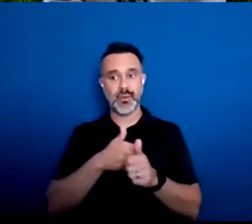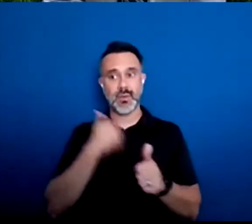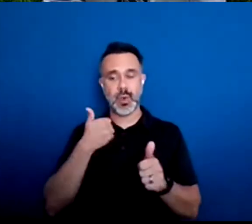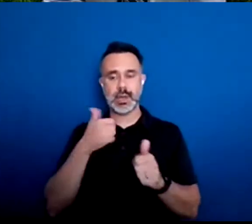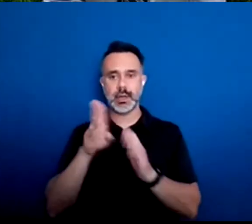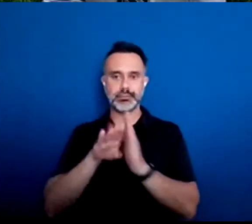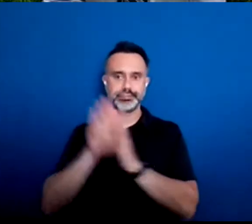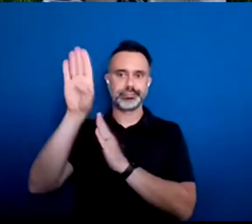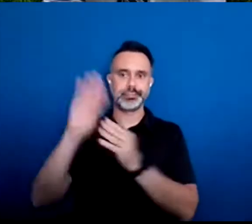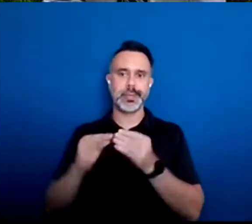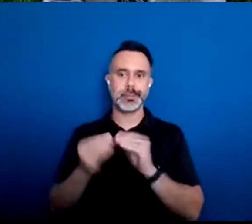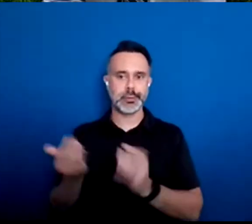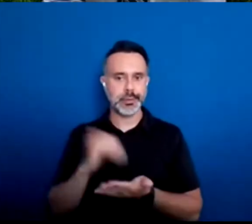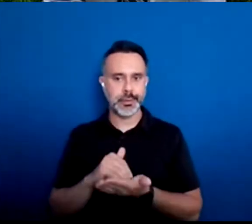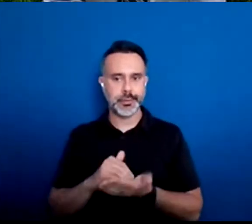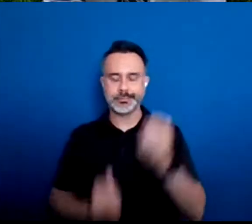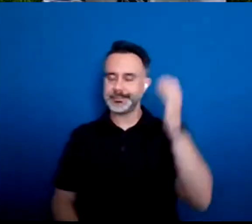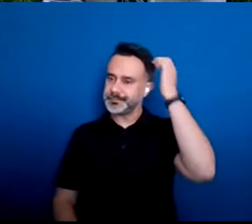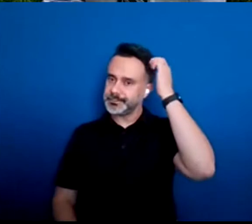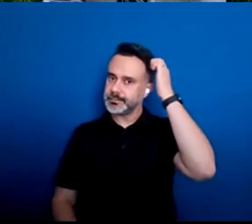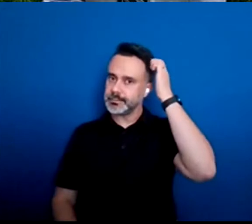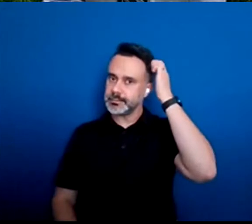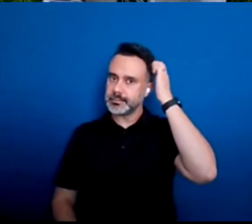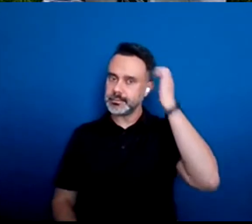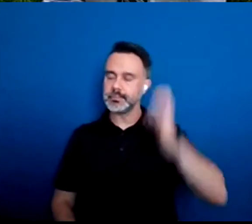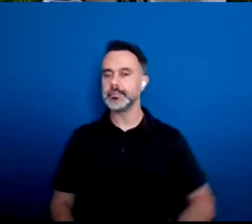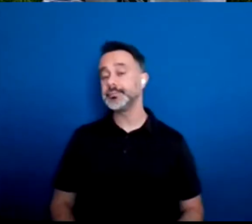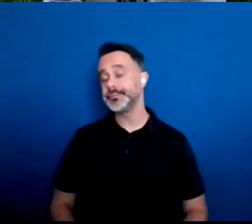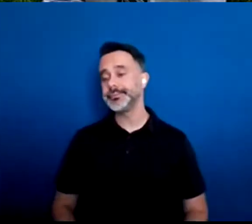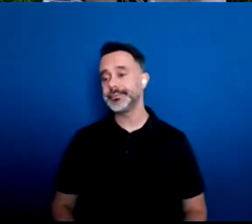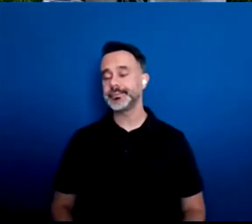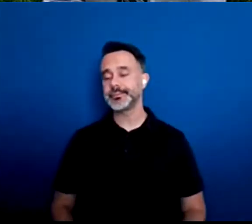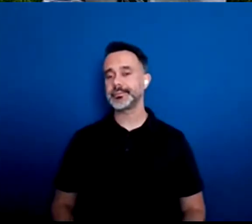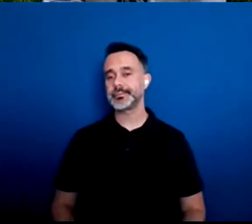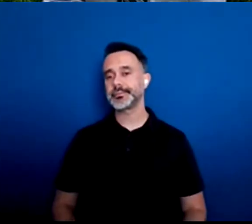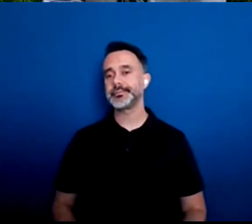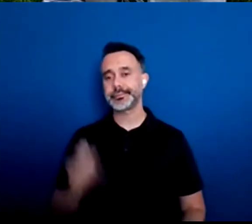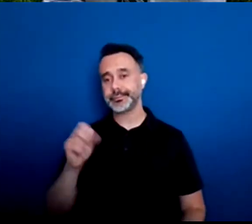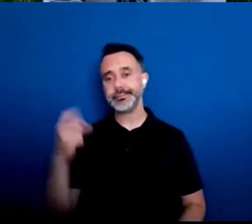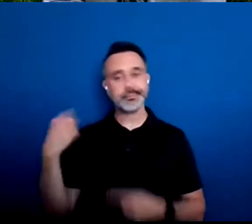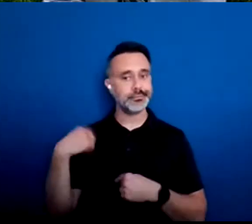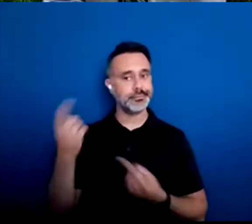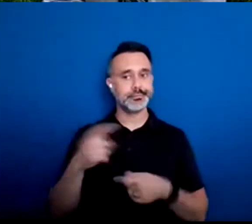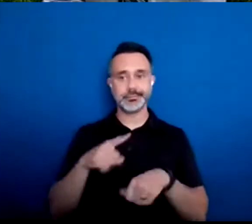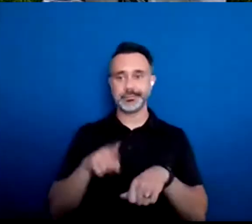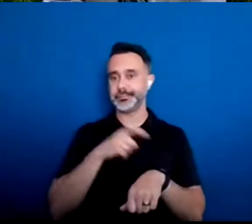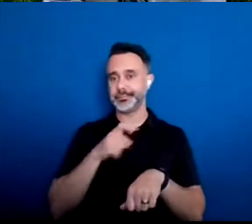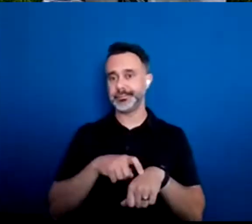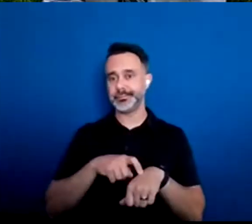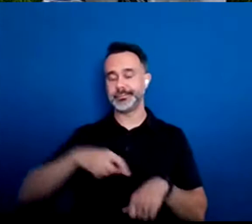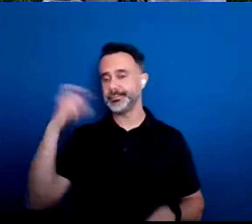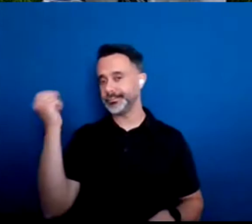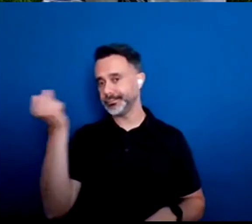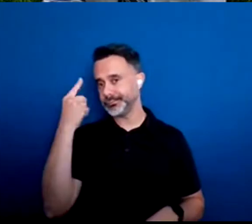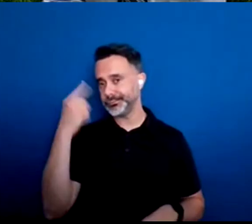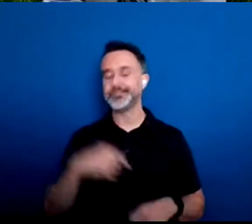Yes, I think that, it's been a long time, and that is why the state has been looking at,